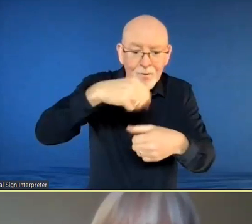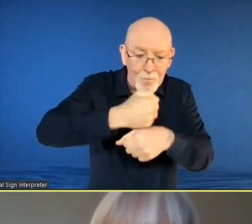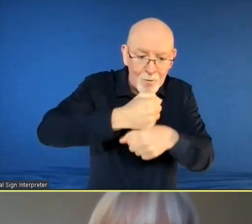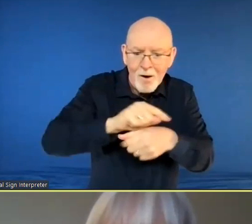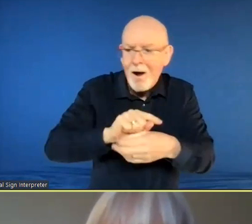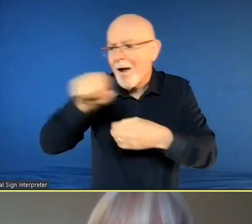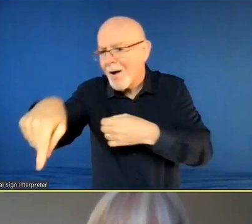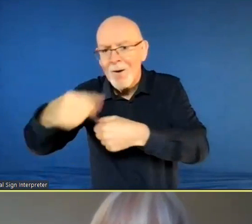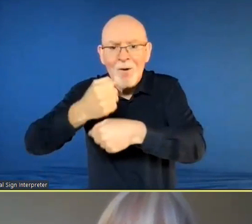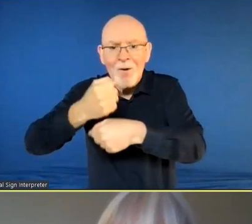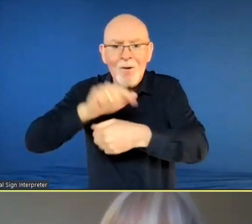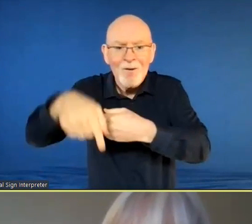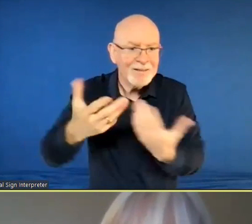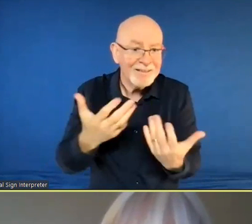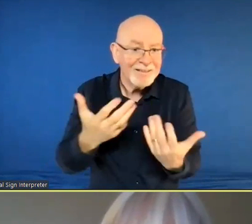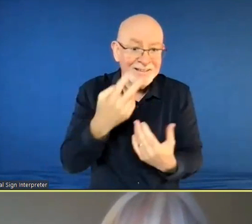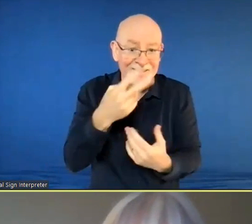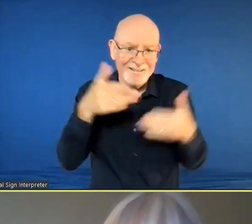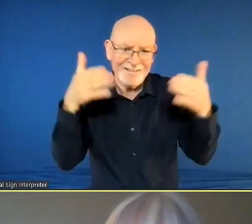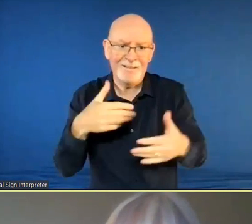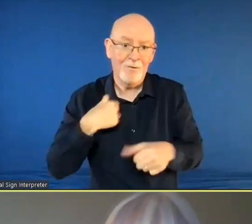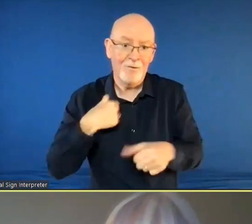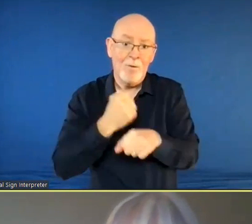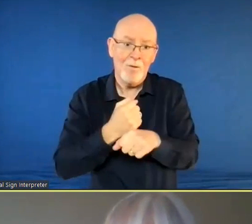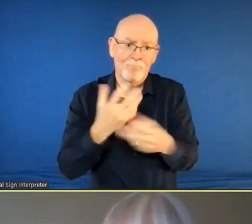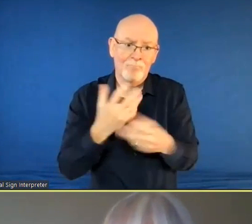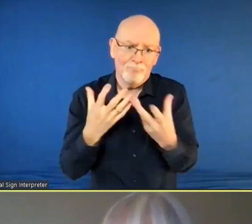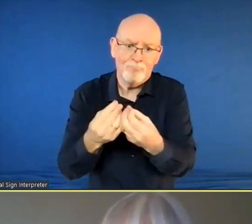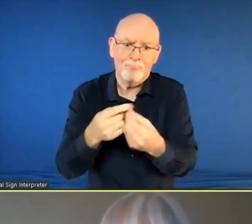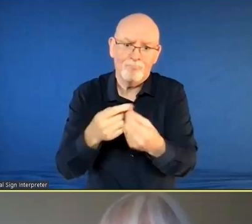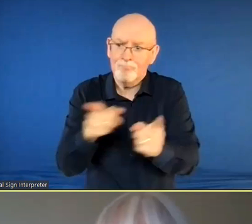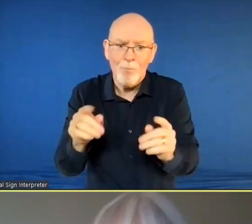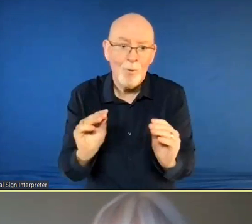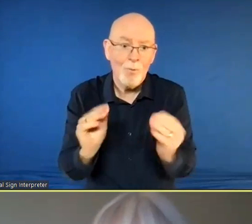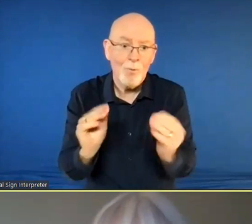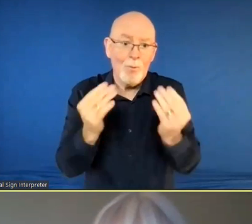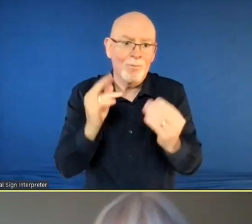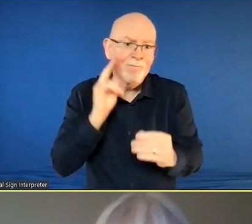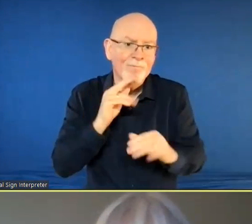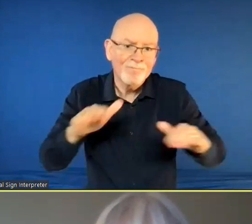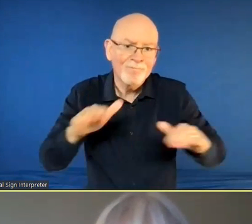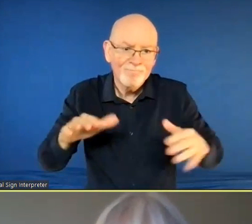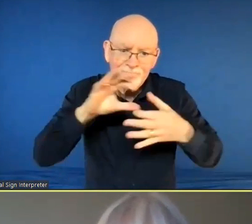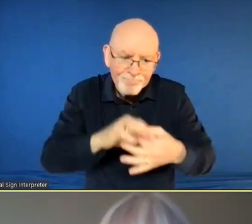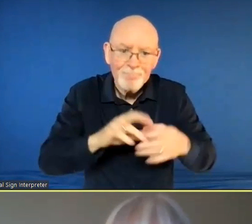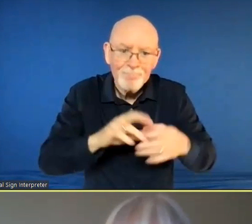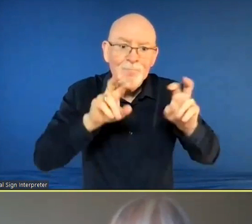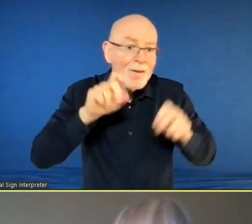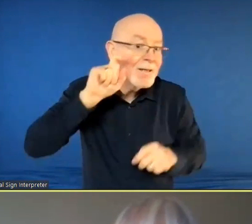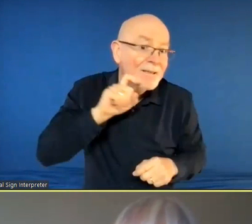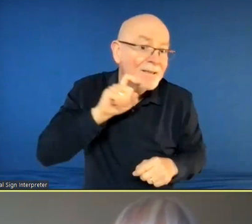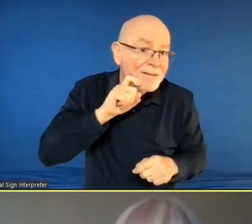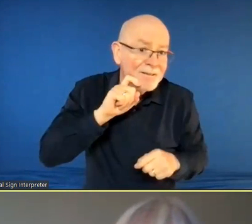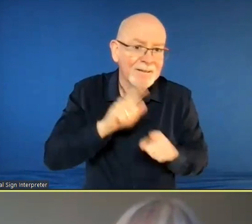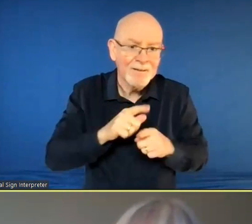health to help them understand their rights and where to go for assistance if they need it. And at the same time,